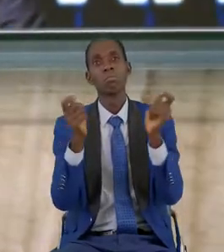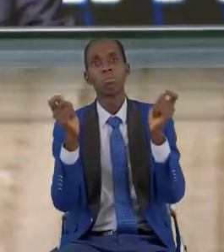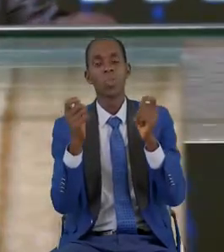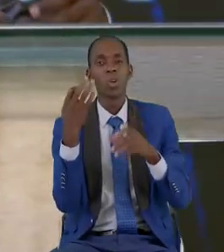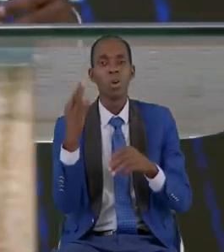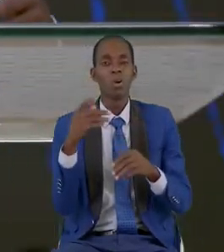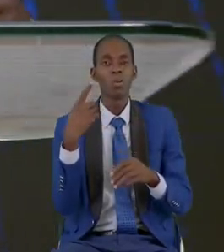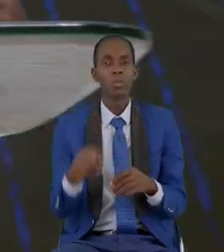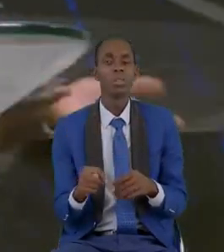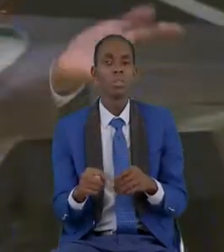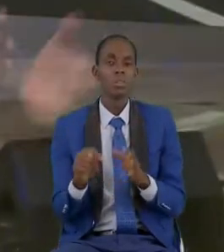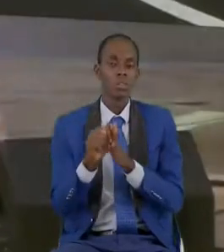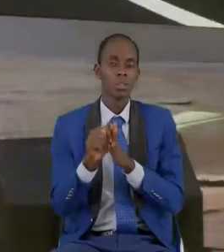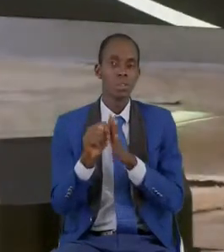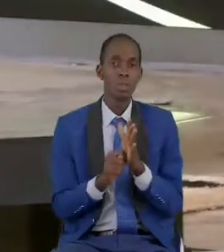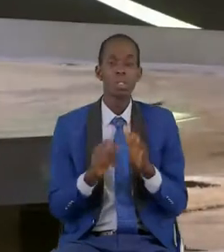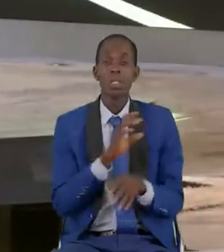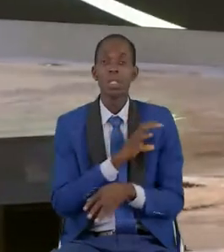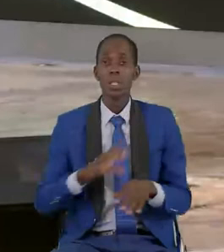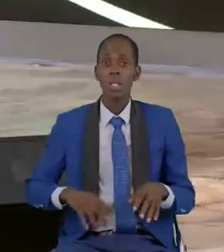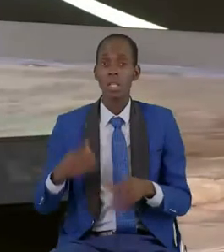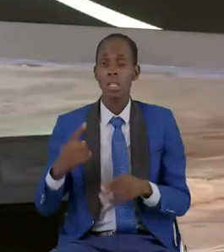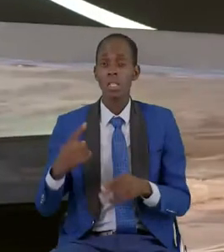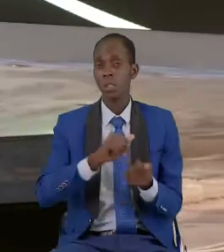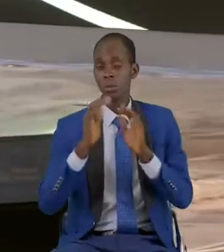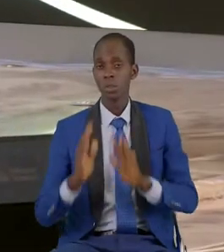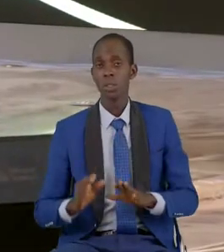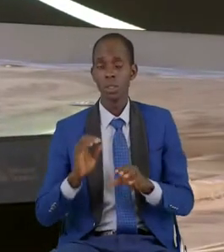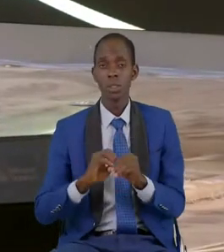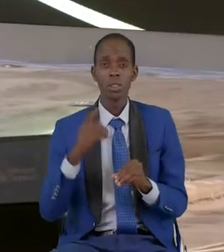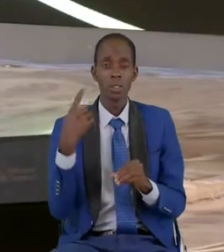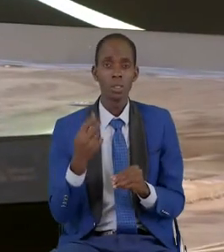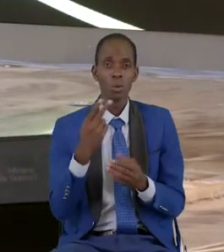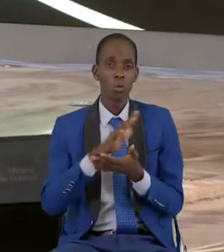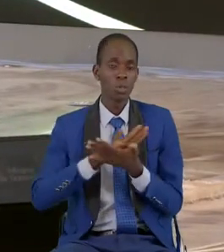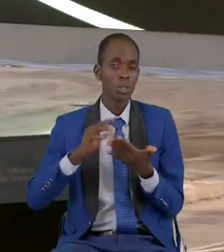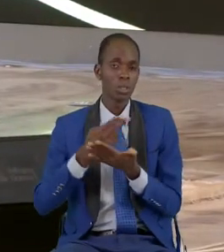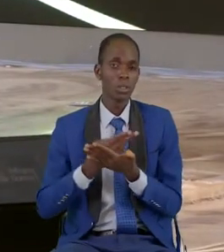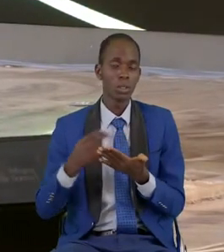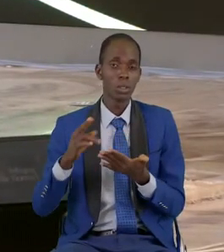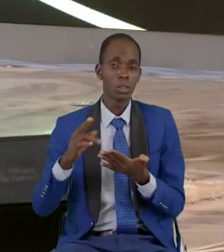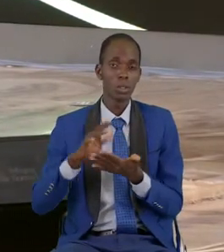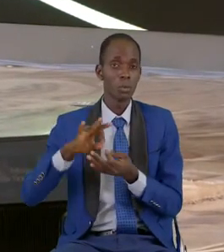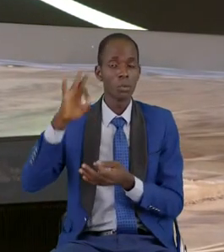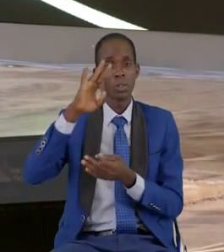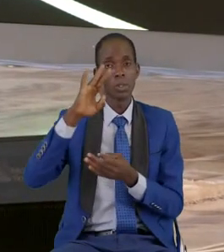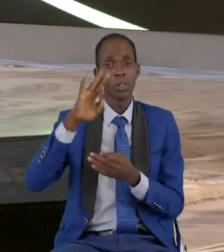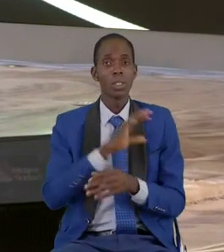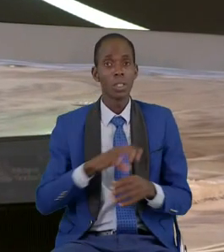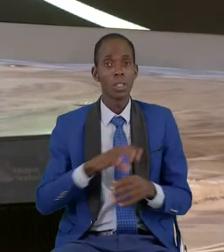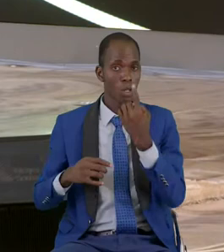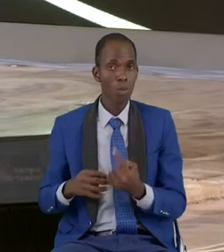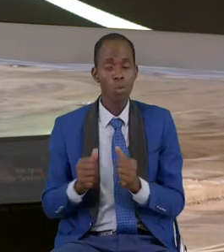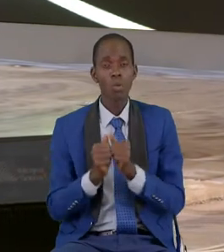Christ the baptizer in the Holy Ghost, Christ alone without drinking from River